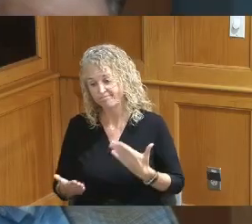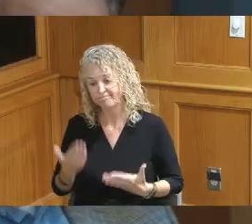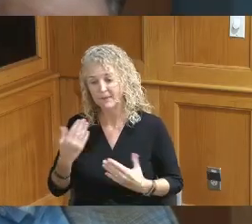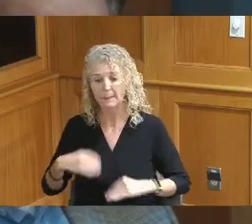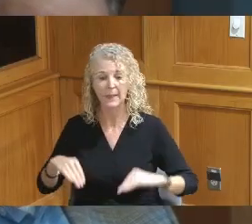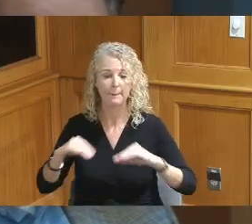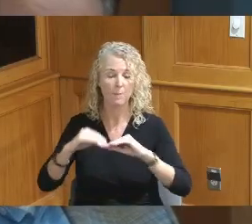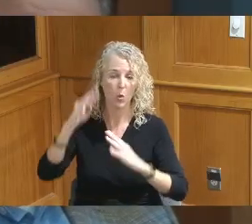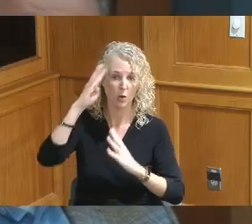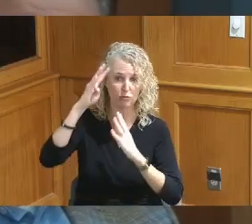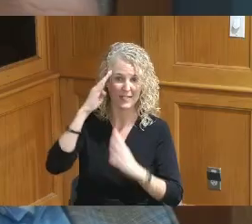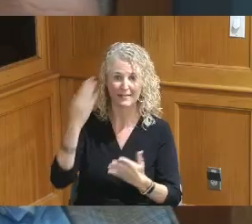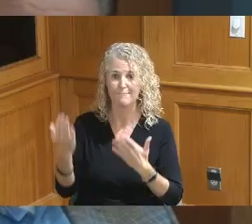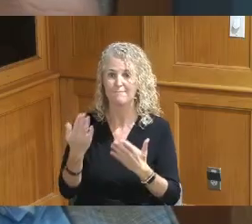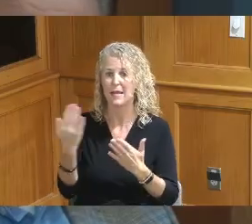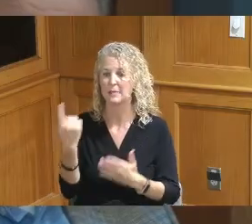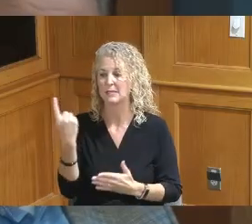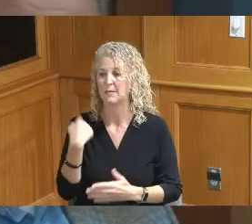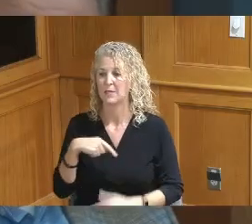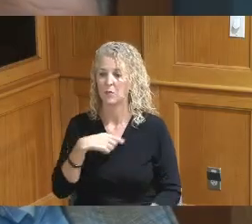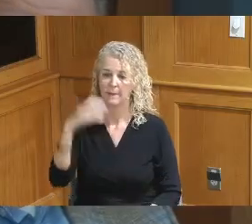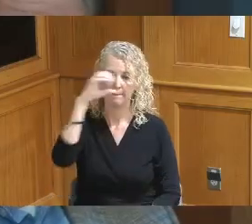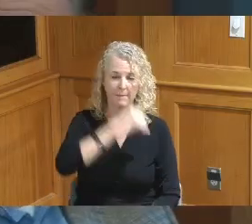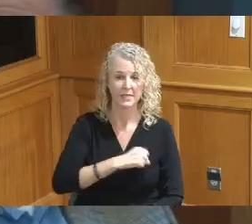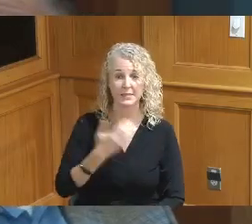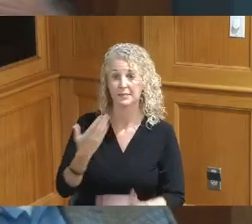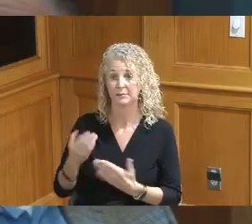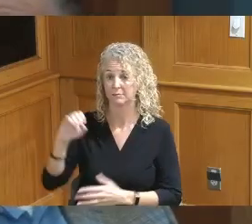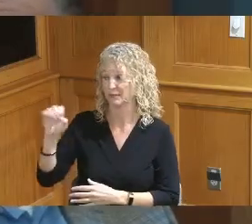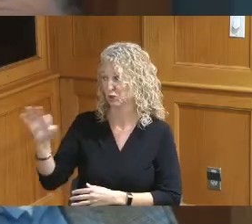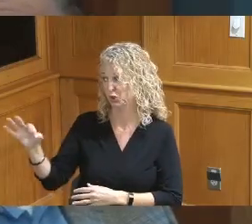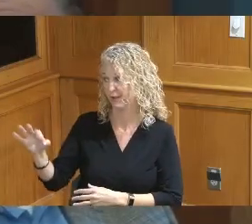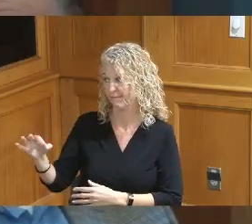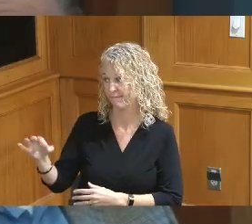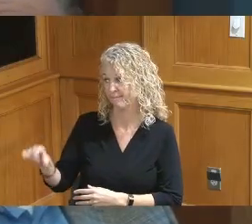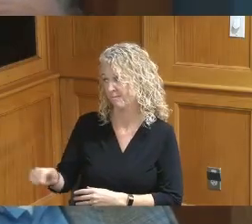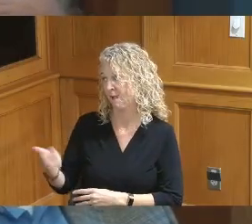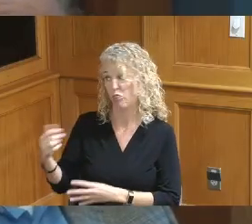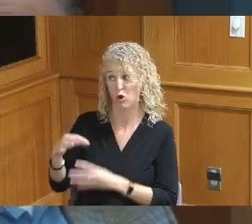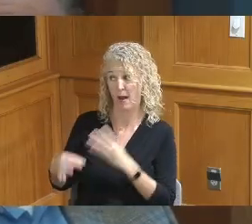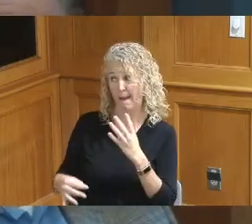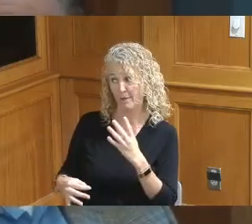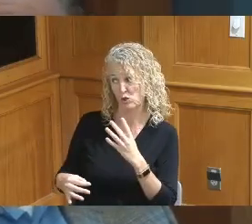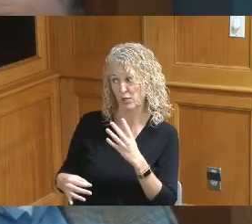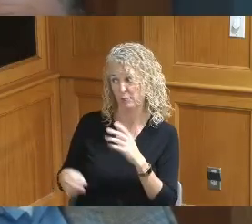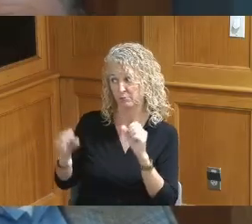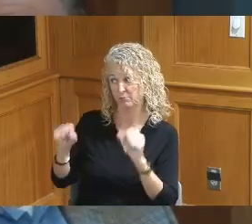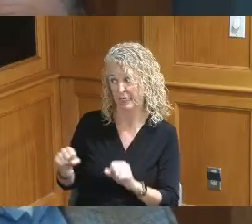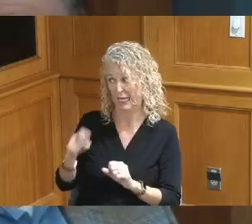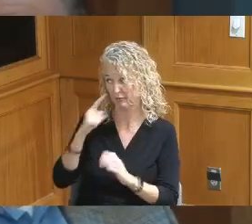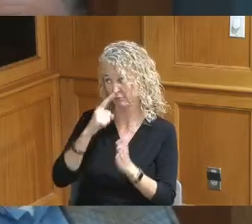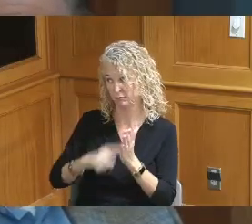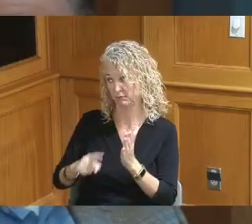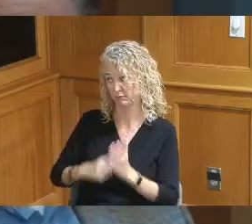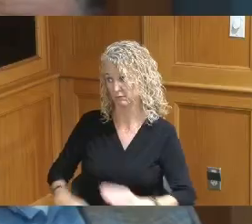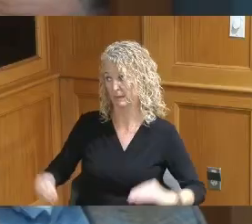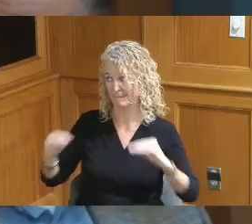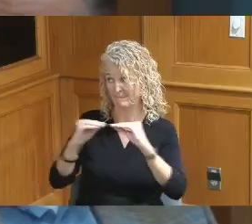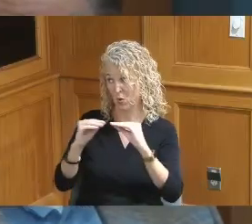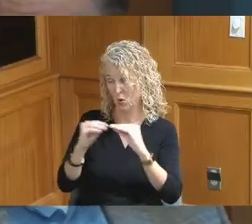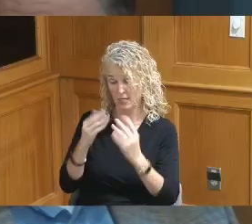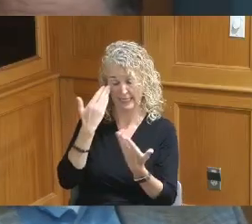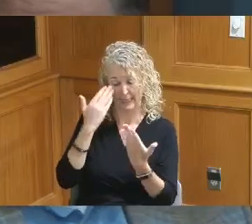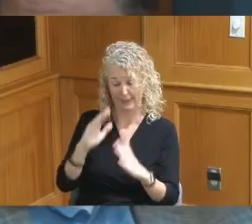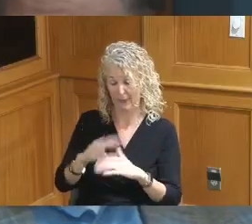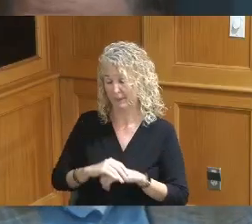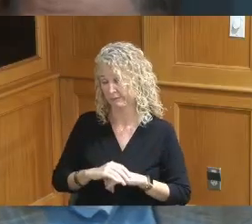something else we're missing. And maybe, Mr. Ludo, maybe there's someone else that,